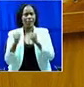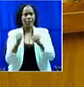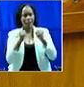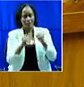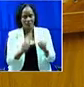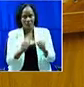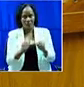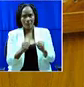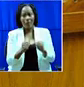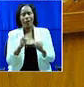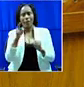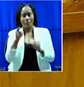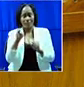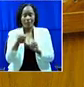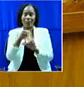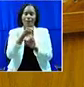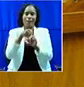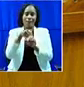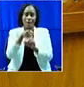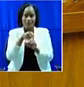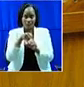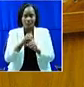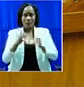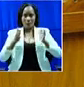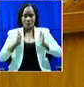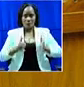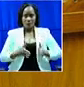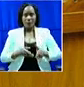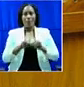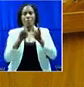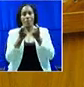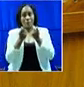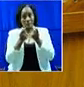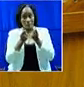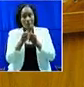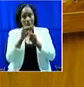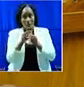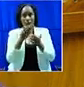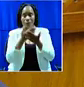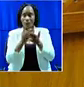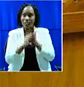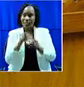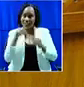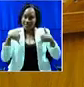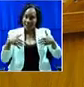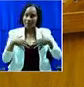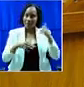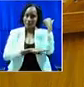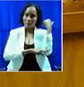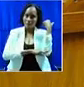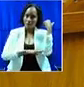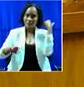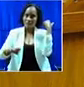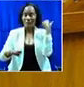will invest our human capital to lay the foundation for the future. The